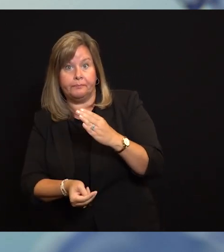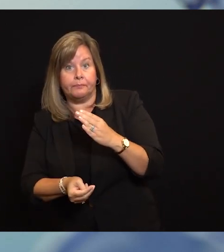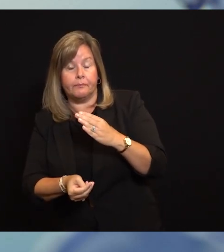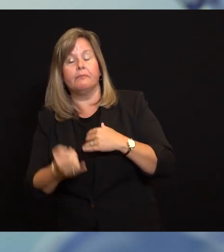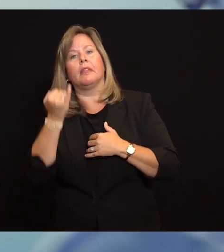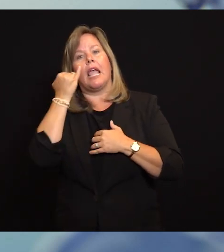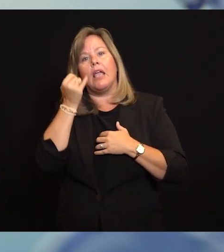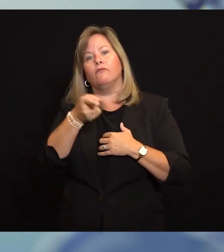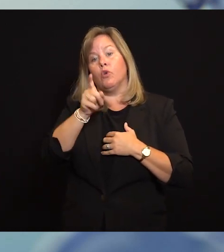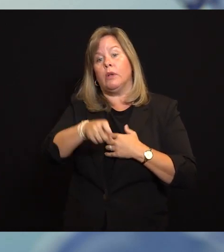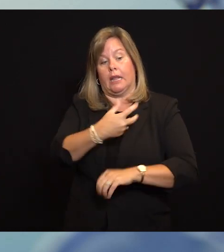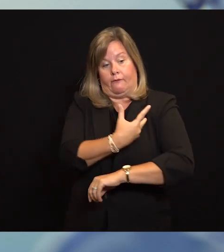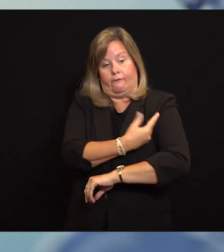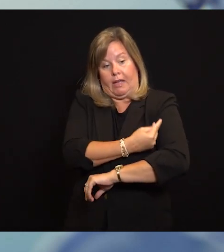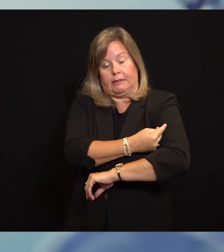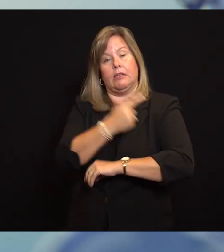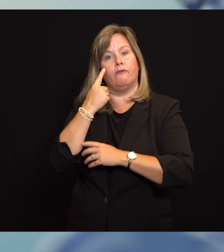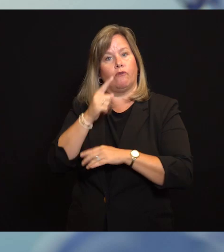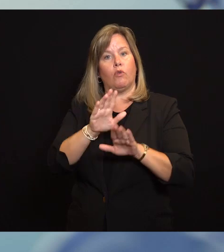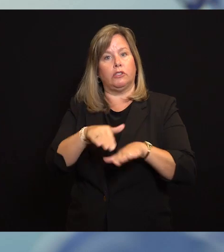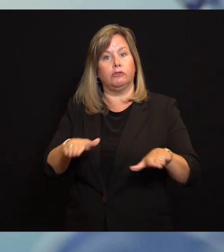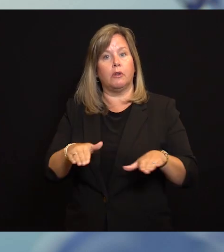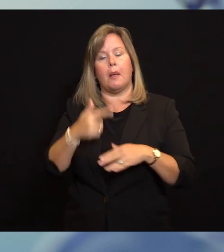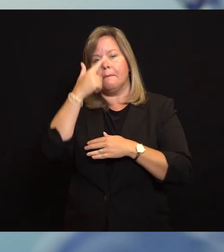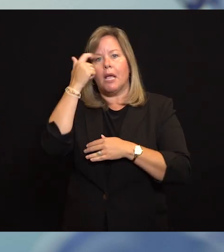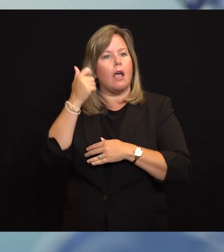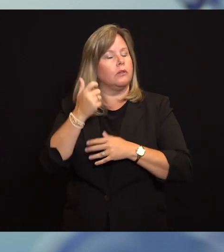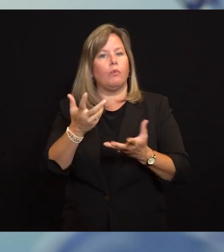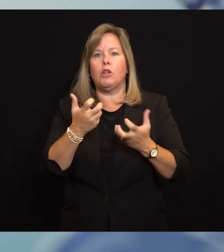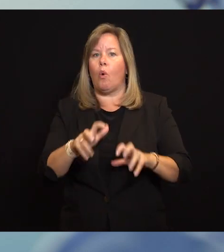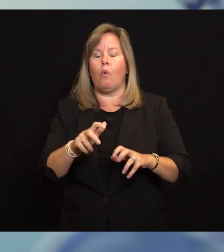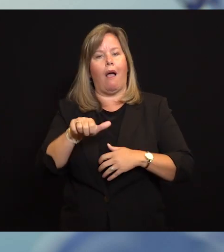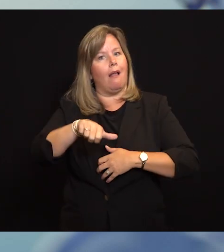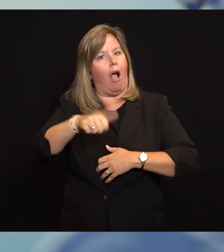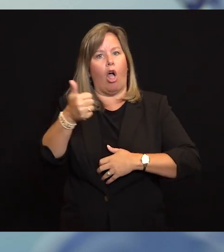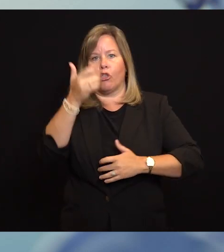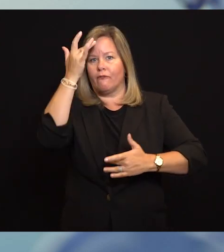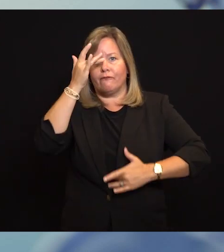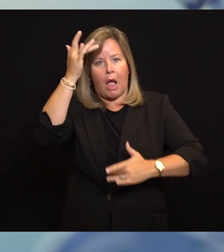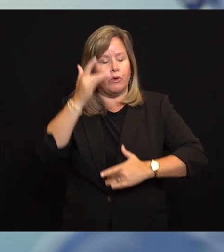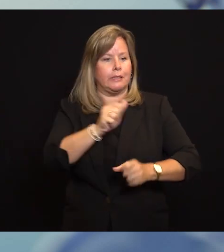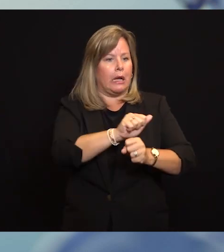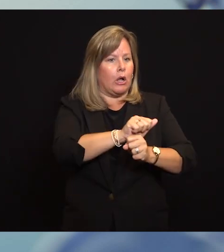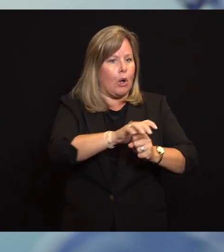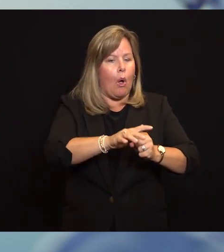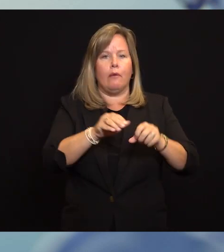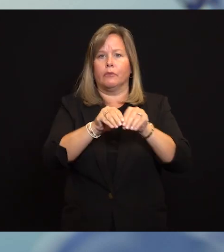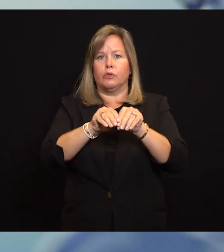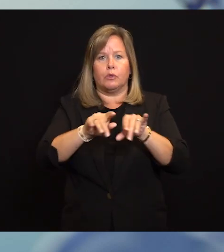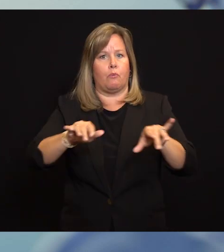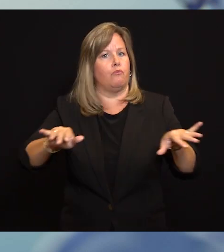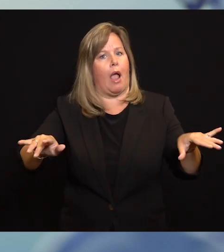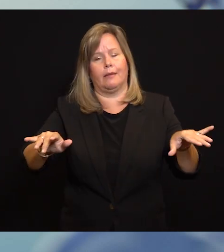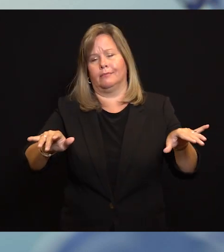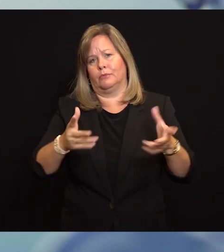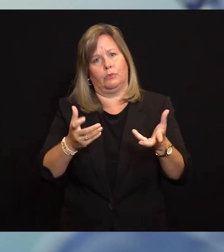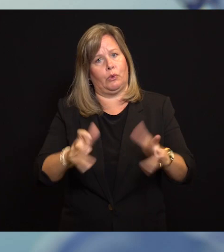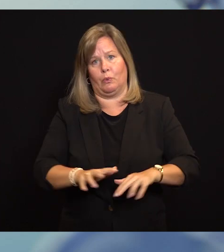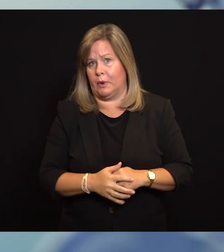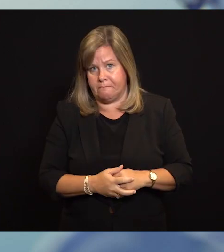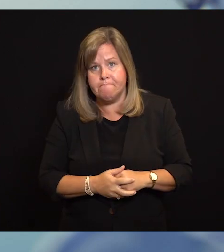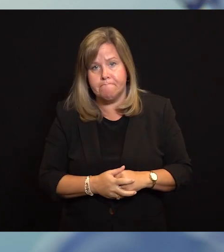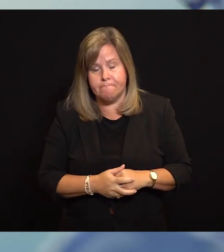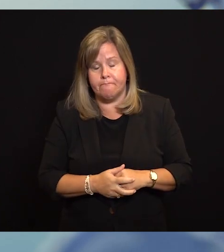in order to make it difficult for not just COVID-19, but all these other viruses and diseases to spread. Right now, it's